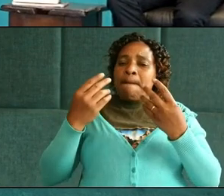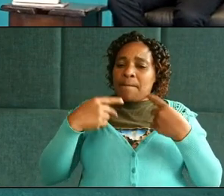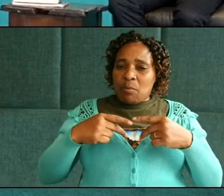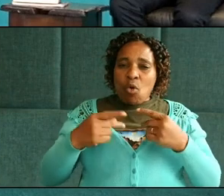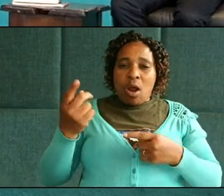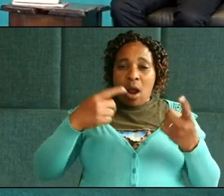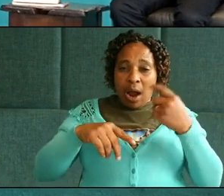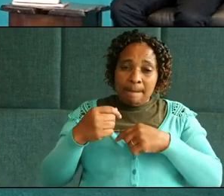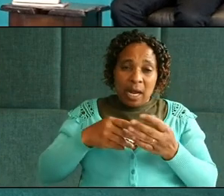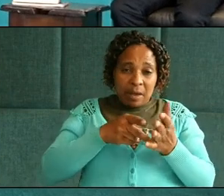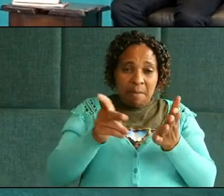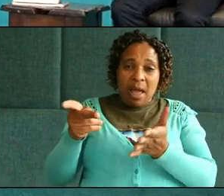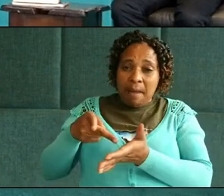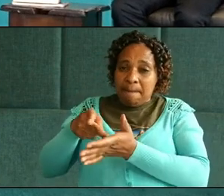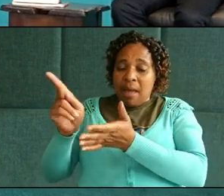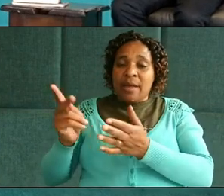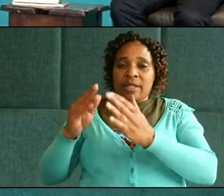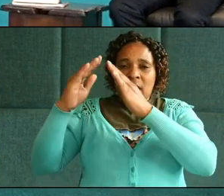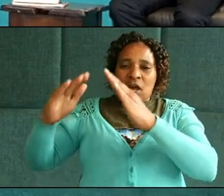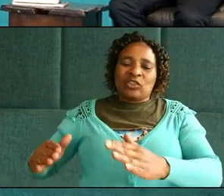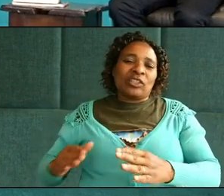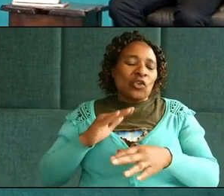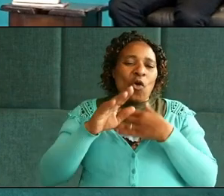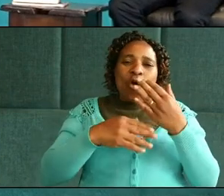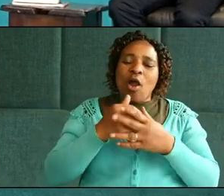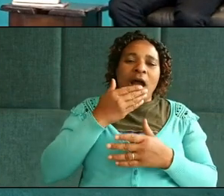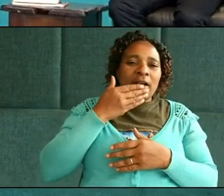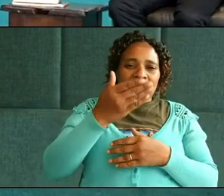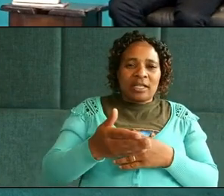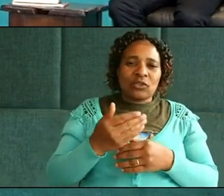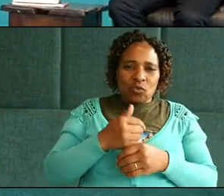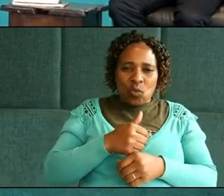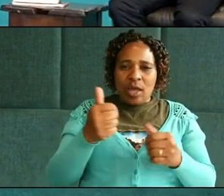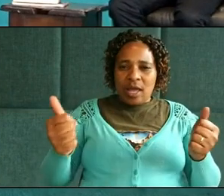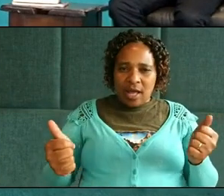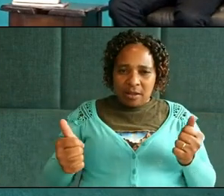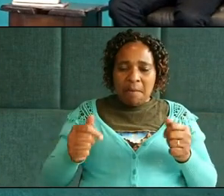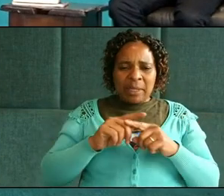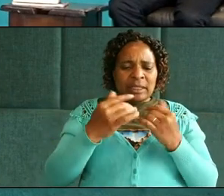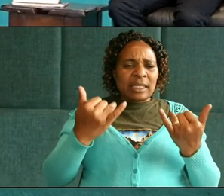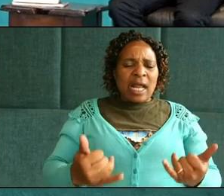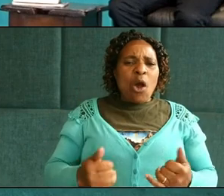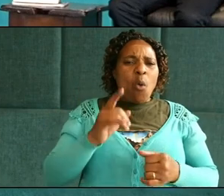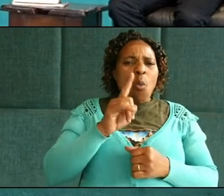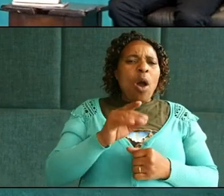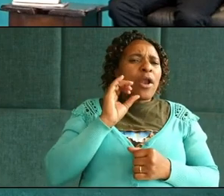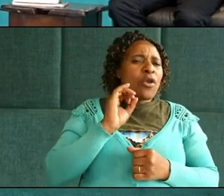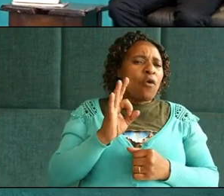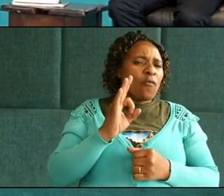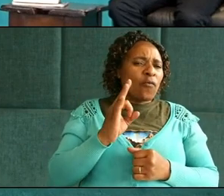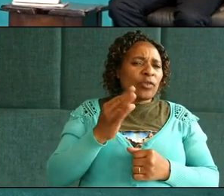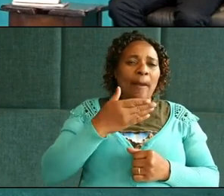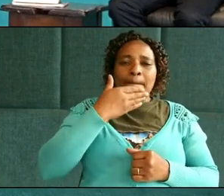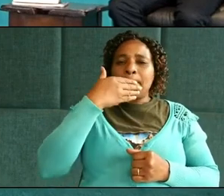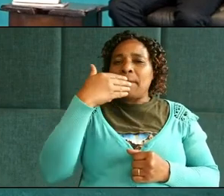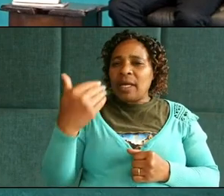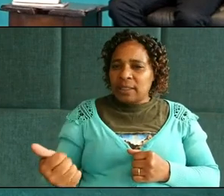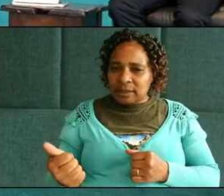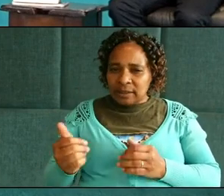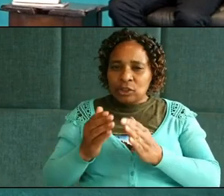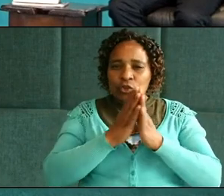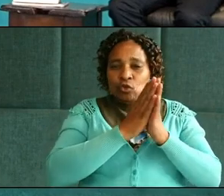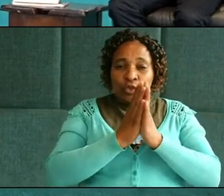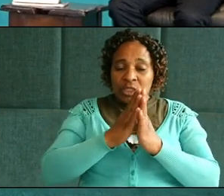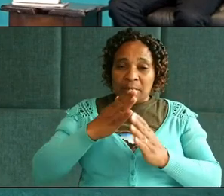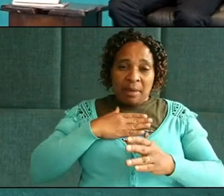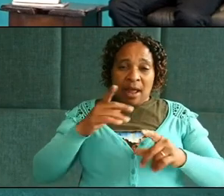houses. Yeah. Thank you so much. All your answers are correct. But in this case, we're looking at one of the best stories of my life,